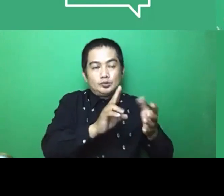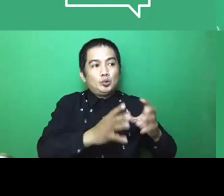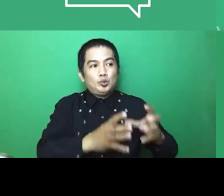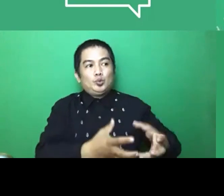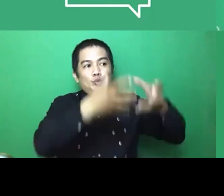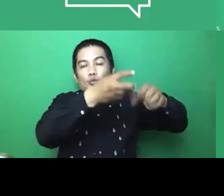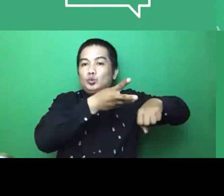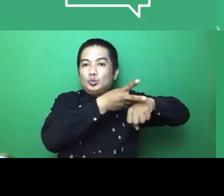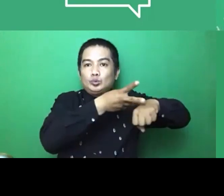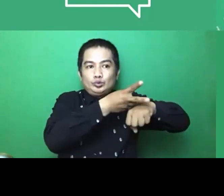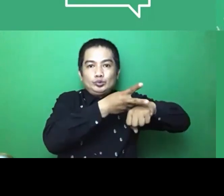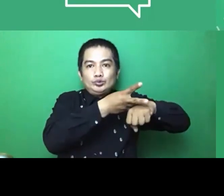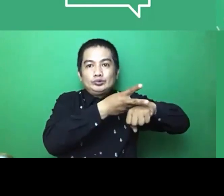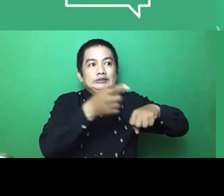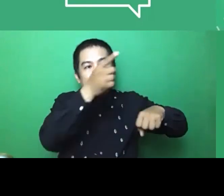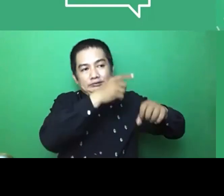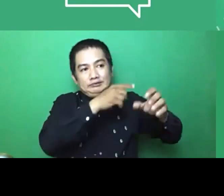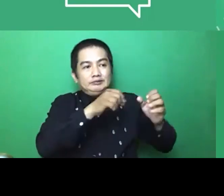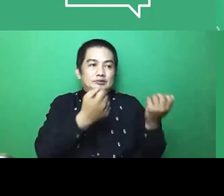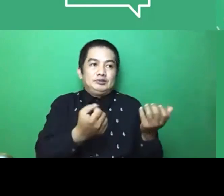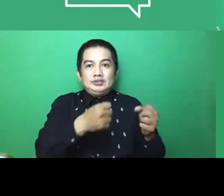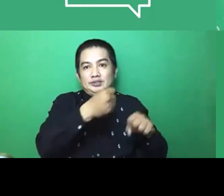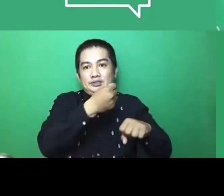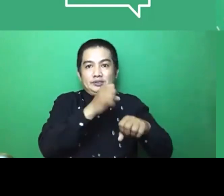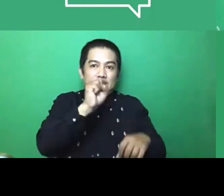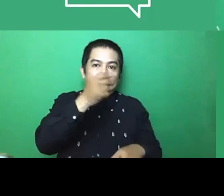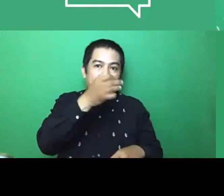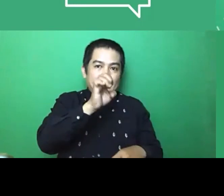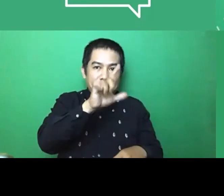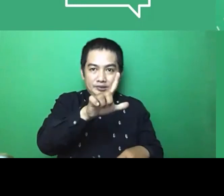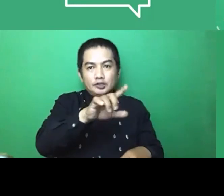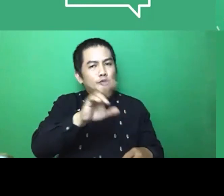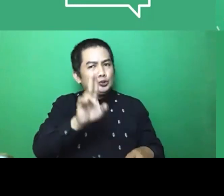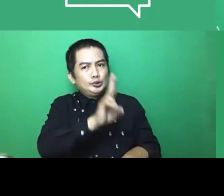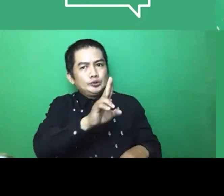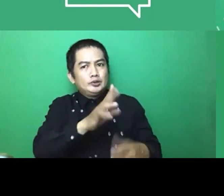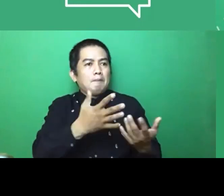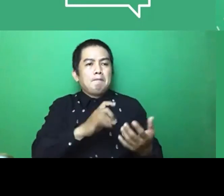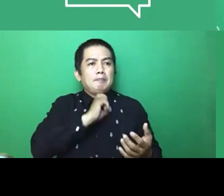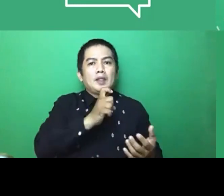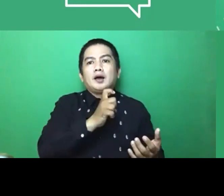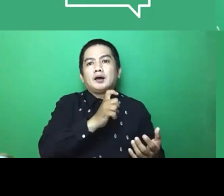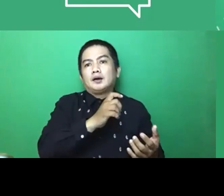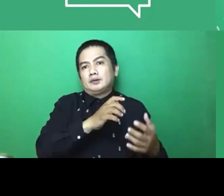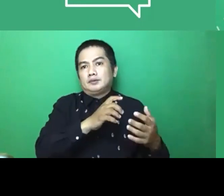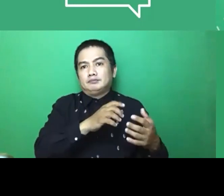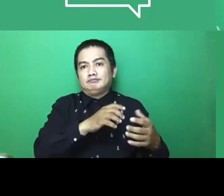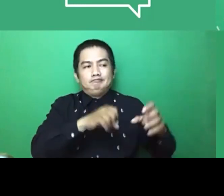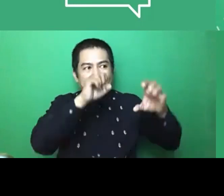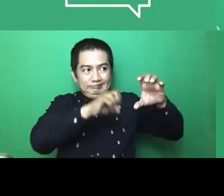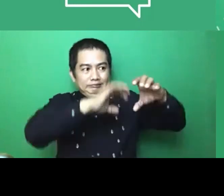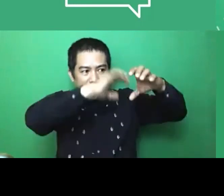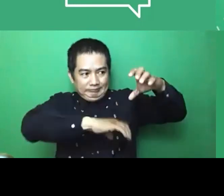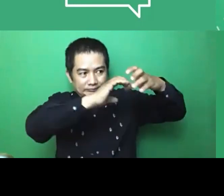that you recycled. You can use a shell that you got from the sea. You can use a block of metal. Because you're subtracting from an